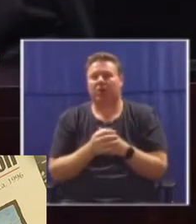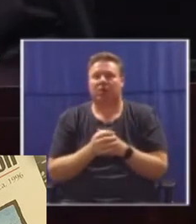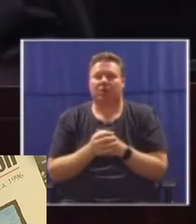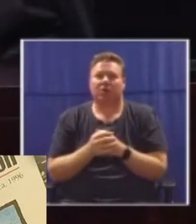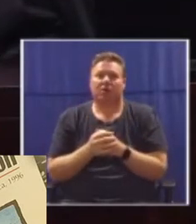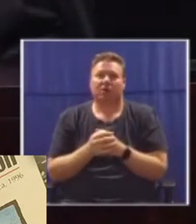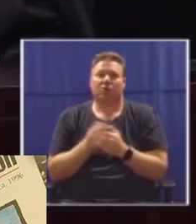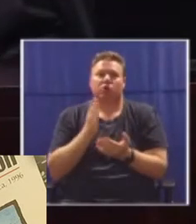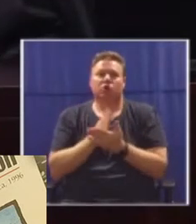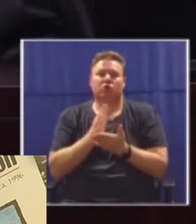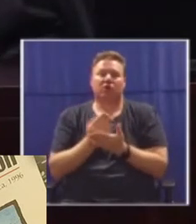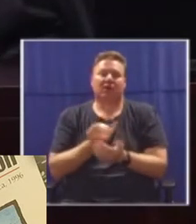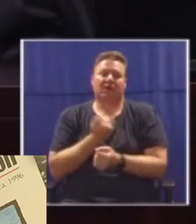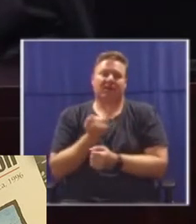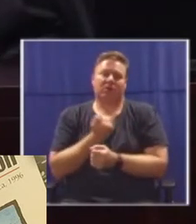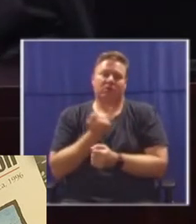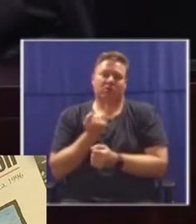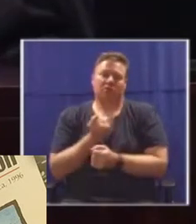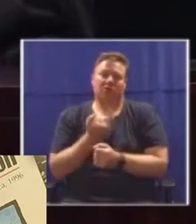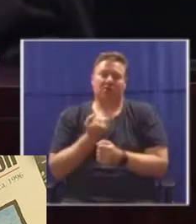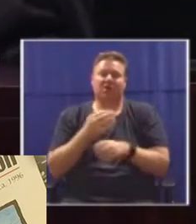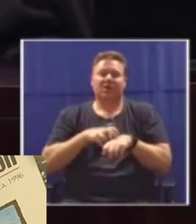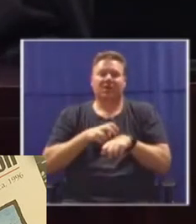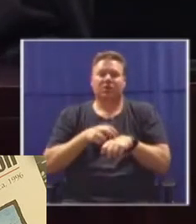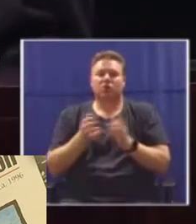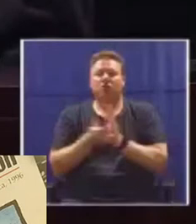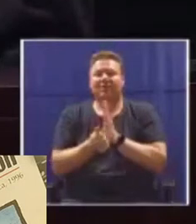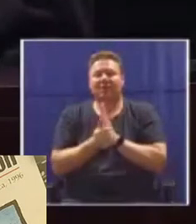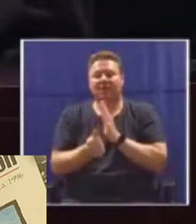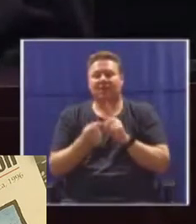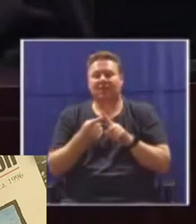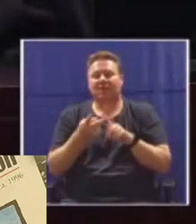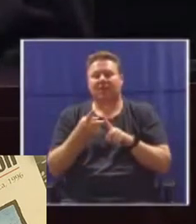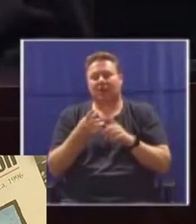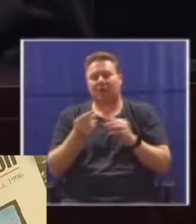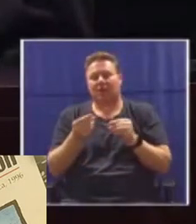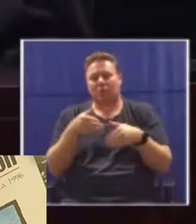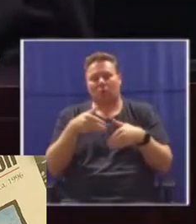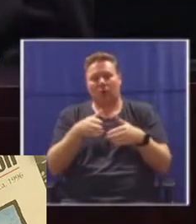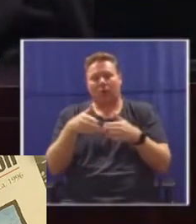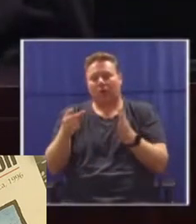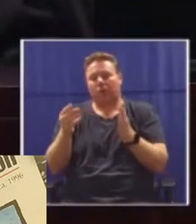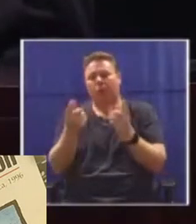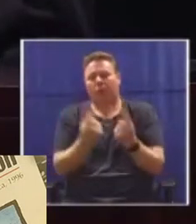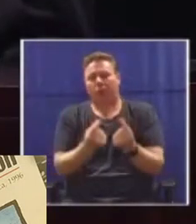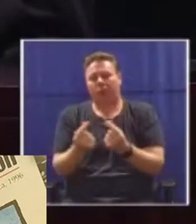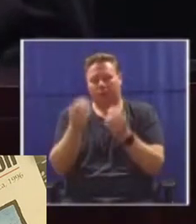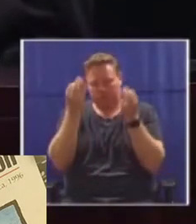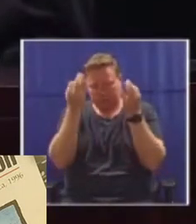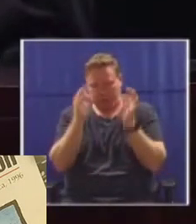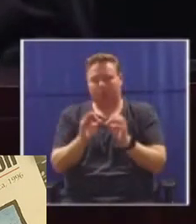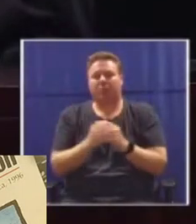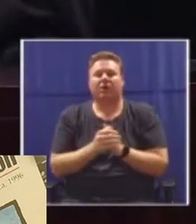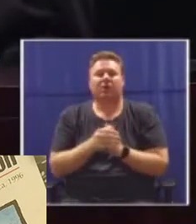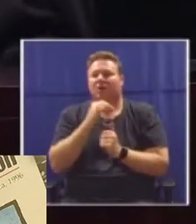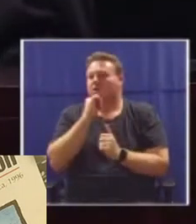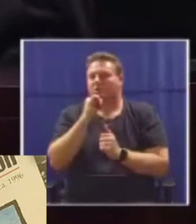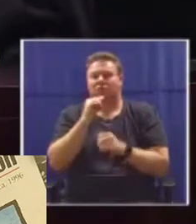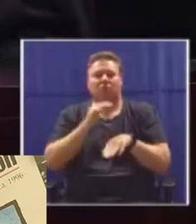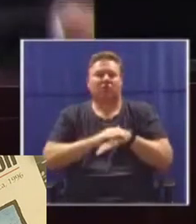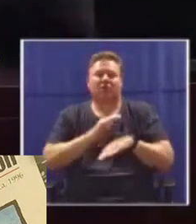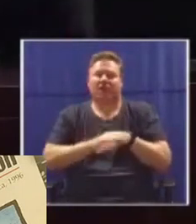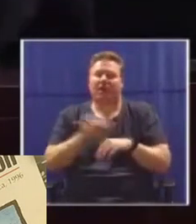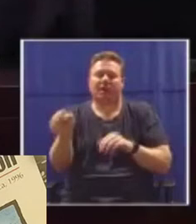should be individuals with the necessary skills and expertise on the matter in question and not cadre deployment. The